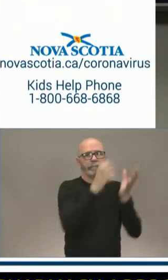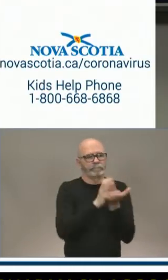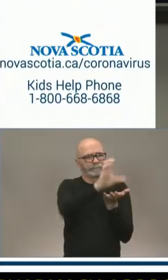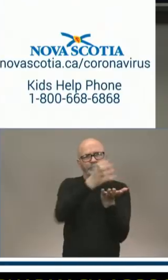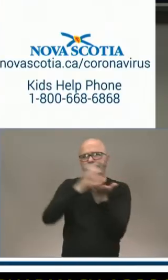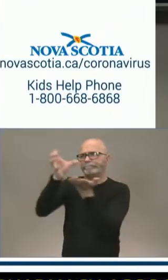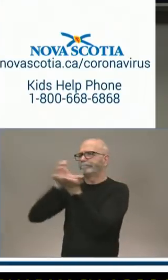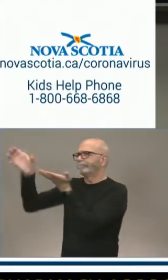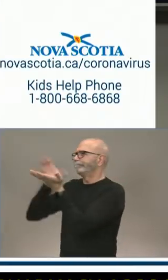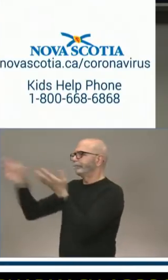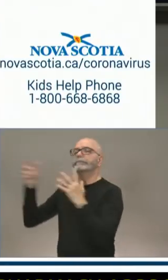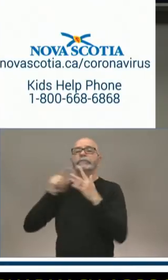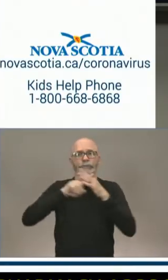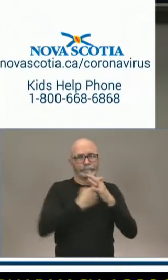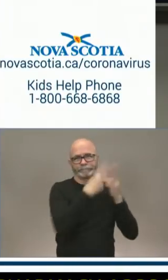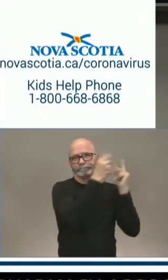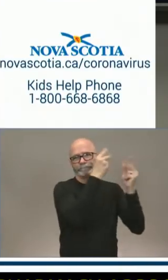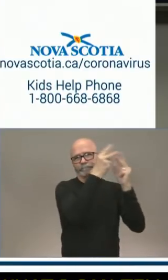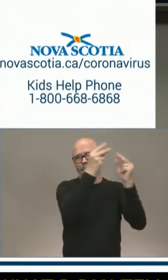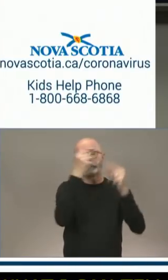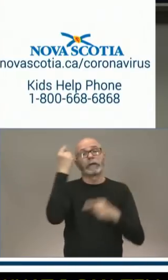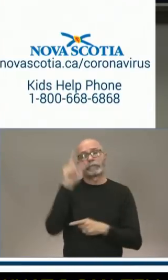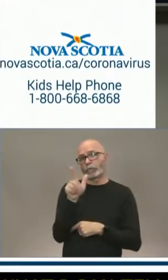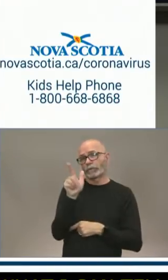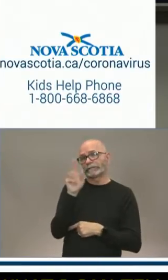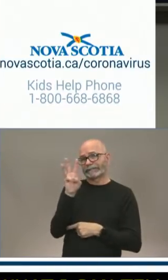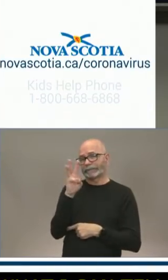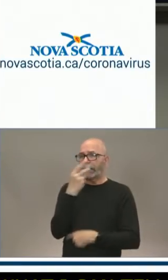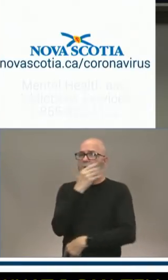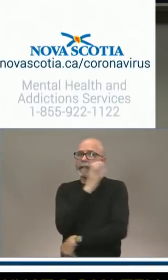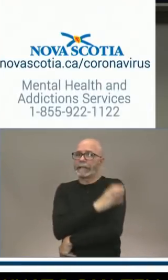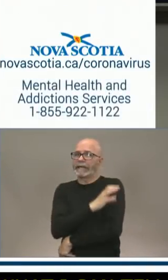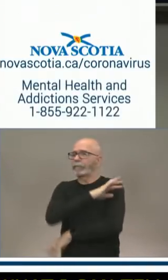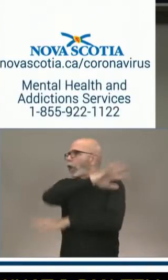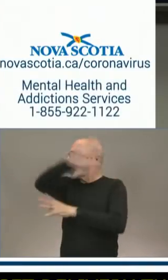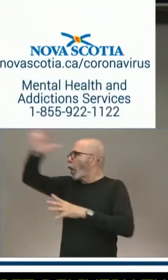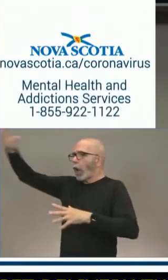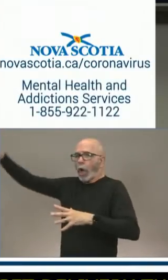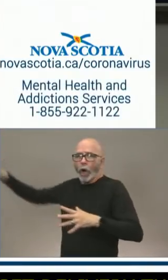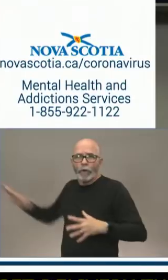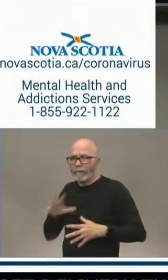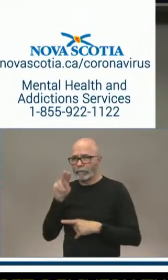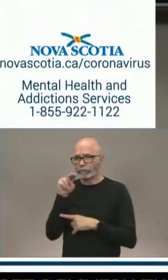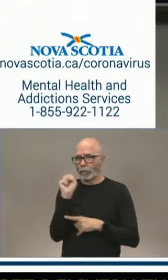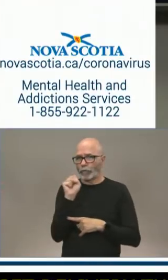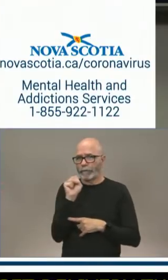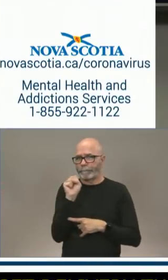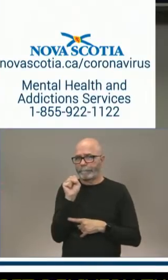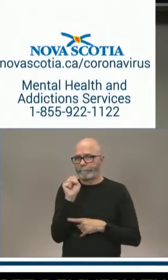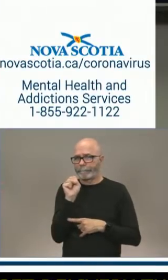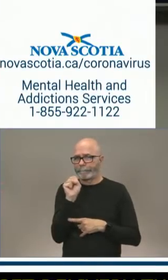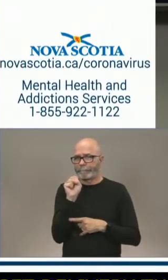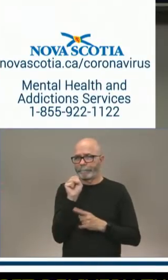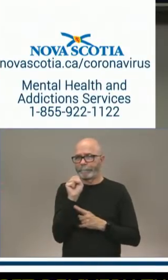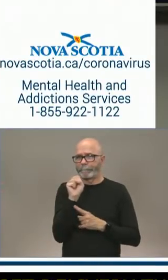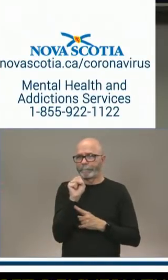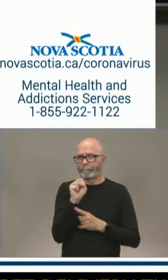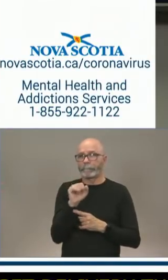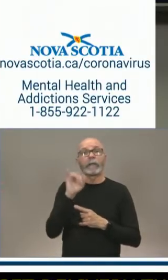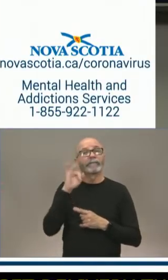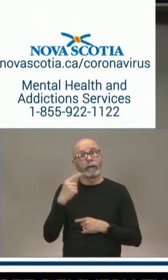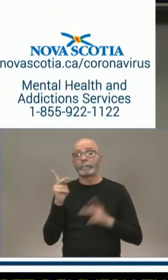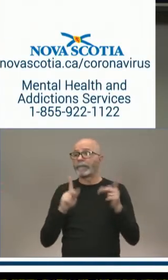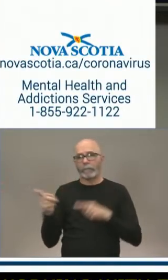two organizations to have 26 clinics dispersed across the province where people, if they choose, could make an appointment and